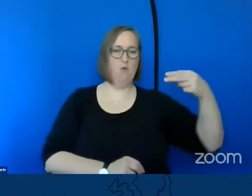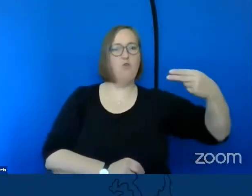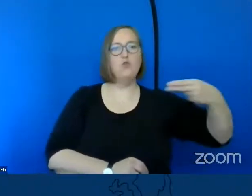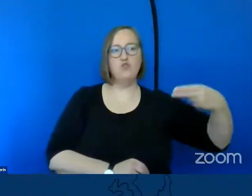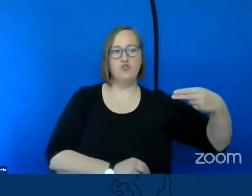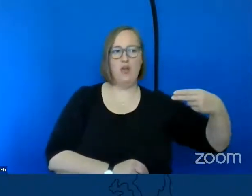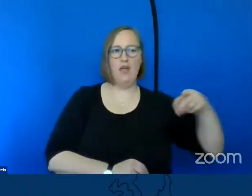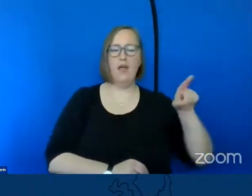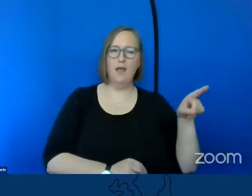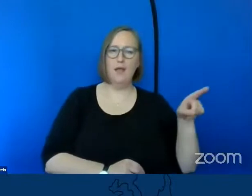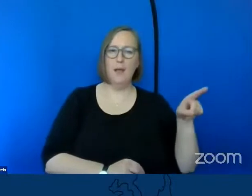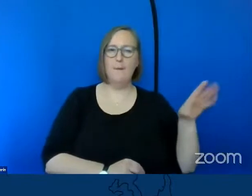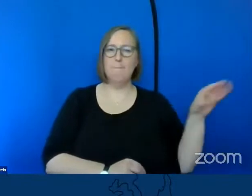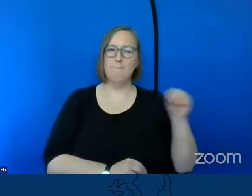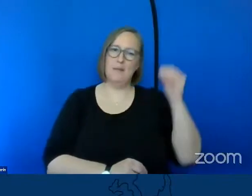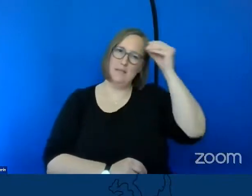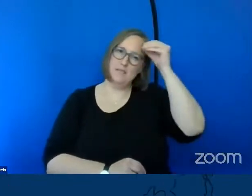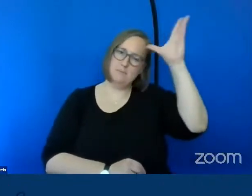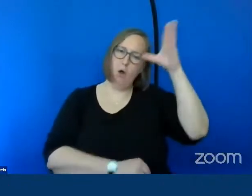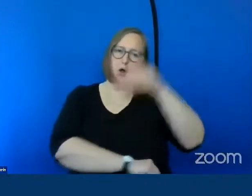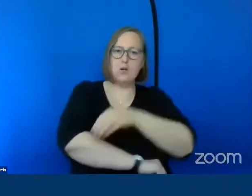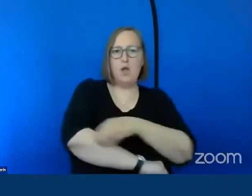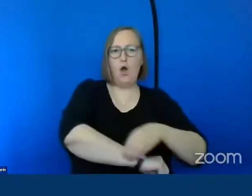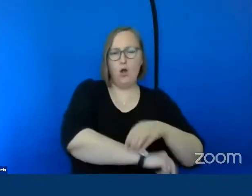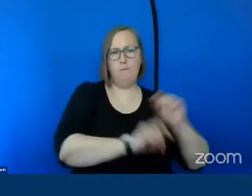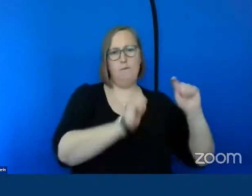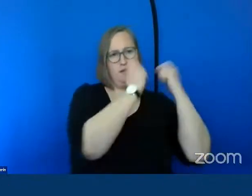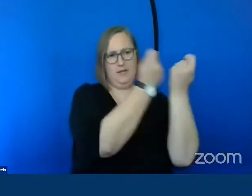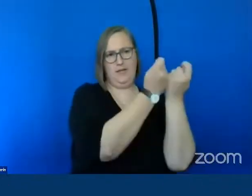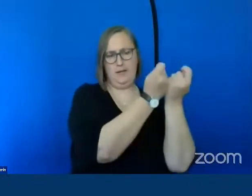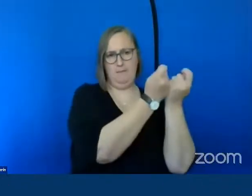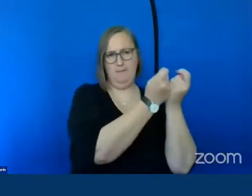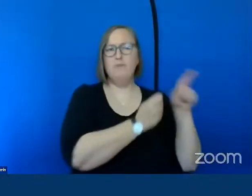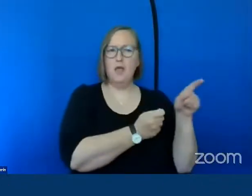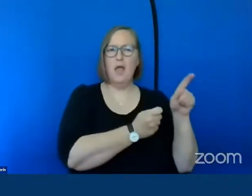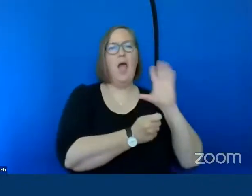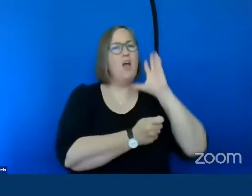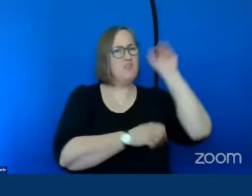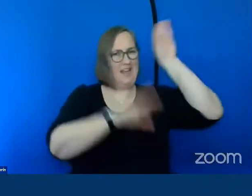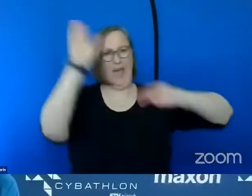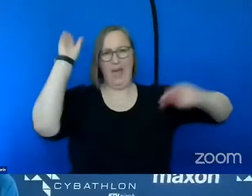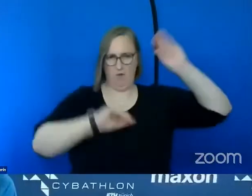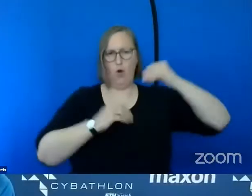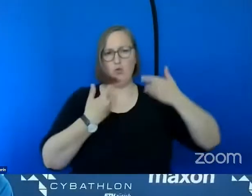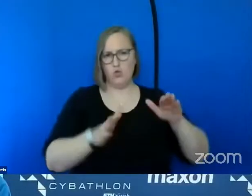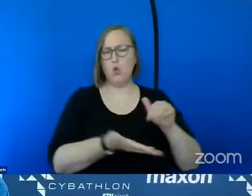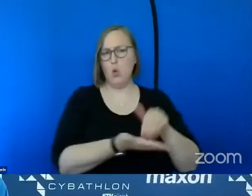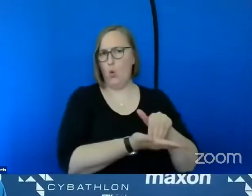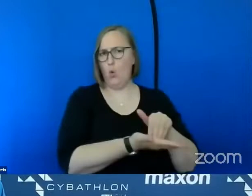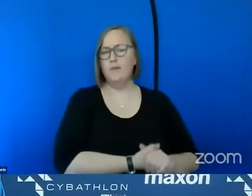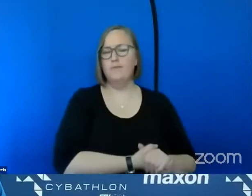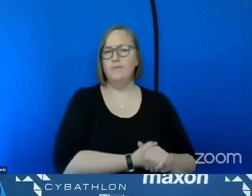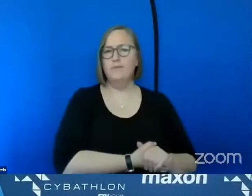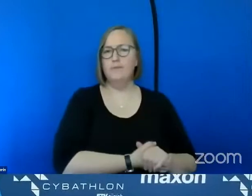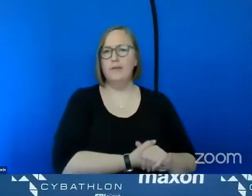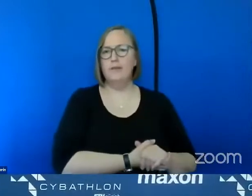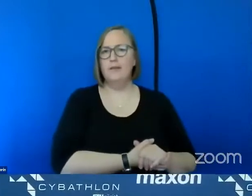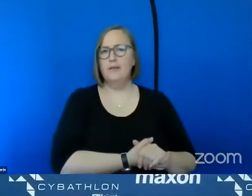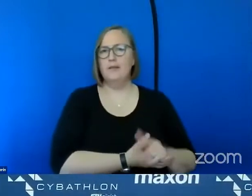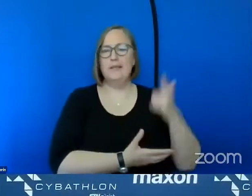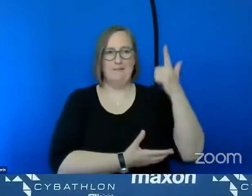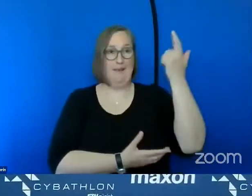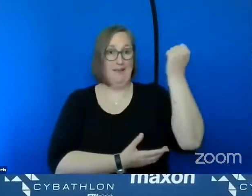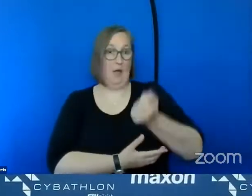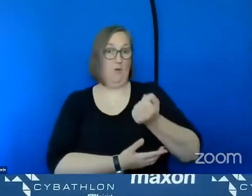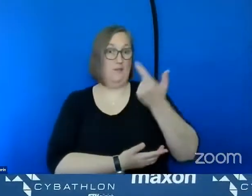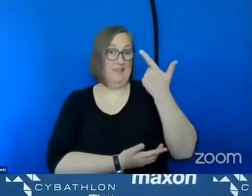our 2020 global edition, the second CYBATHLON. And E-Opera also competing,